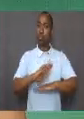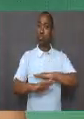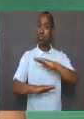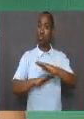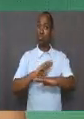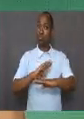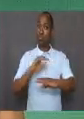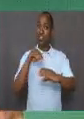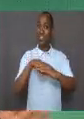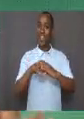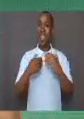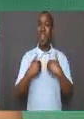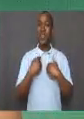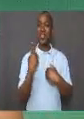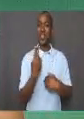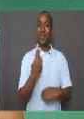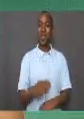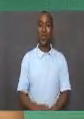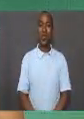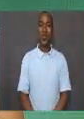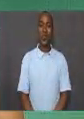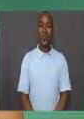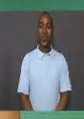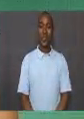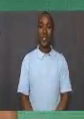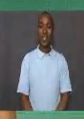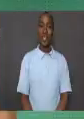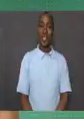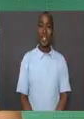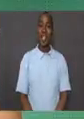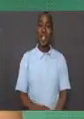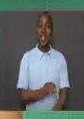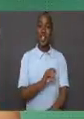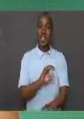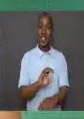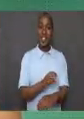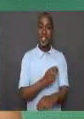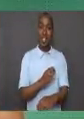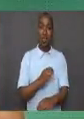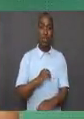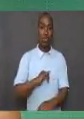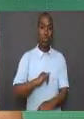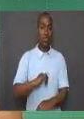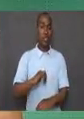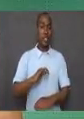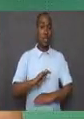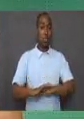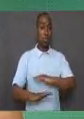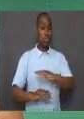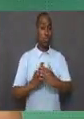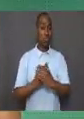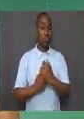processes. Not only do cells carry out similar